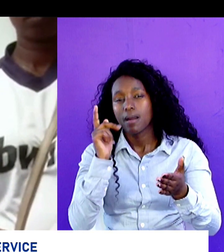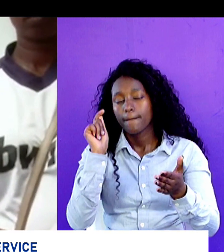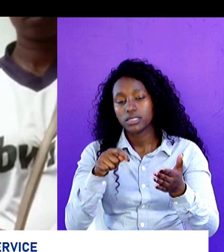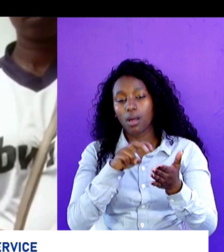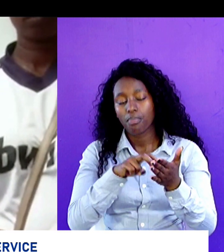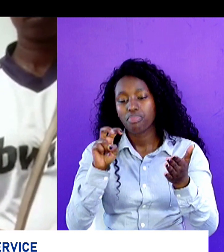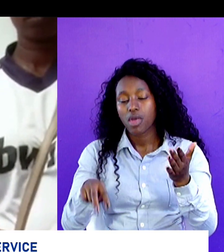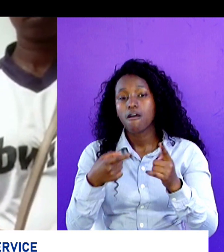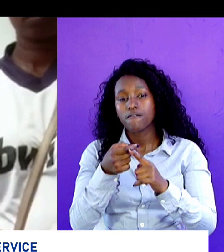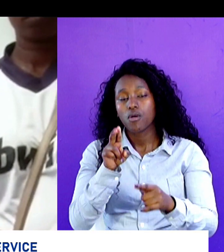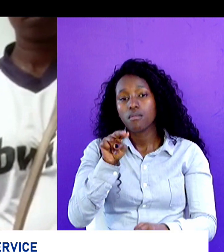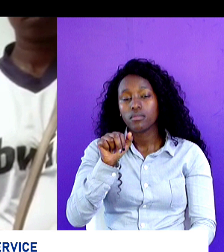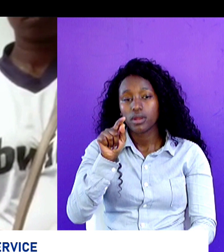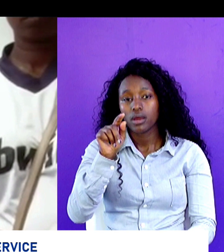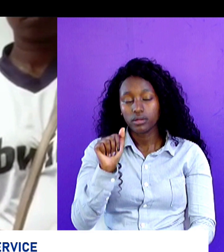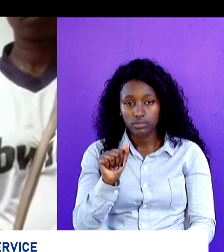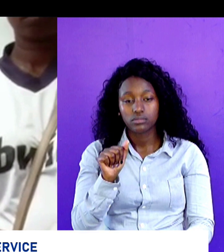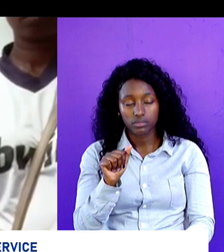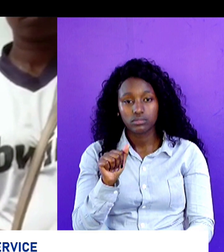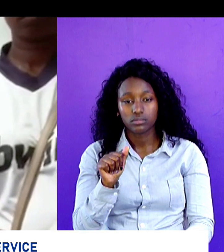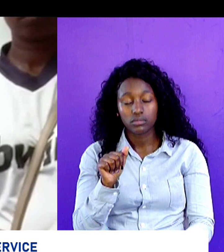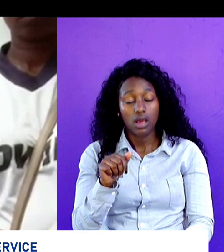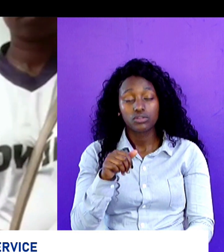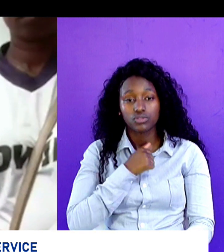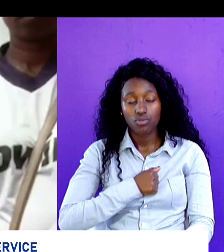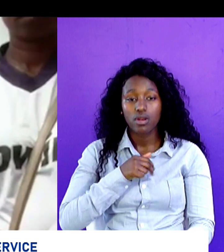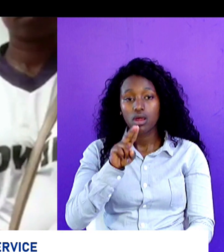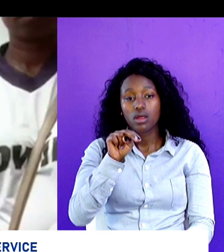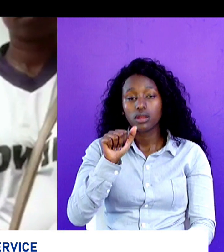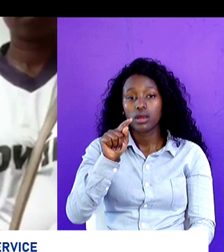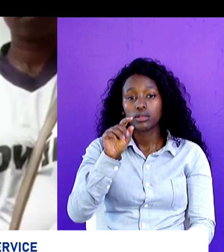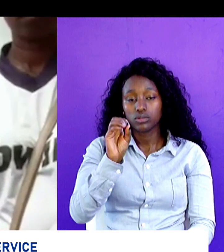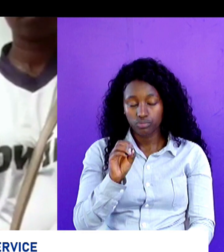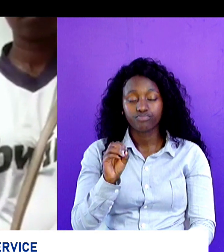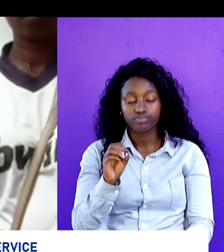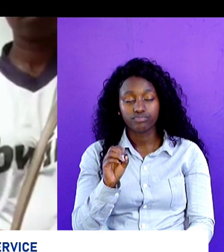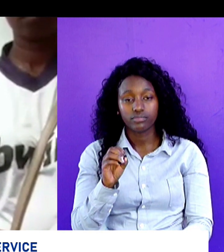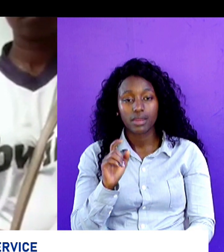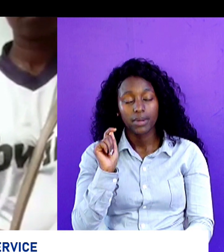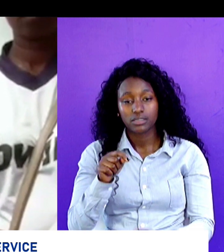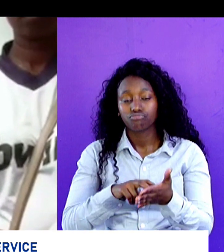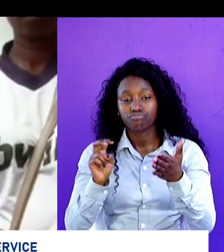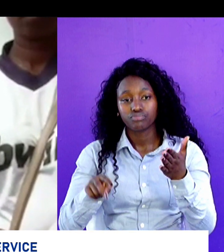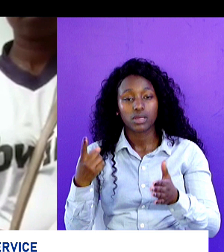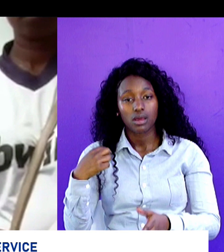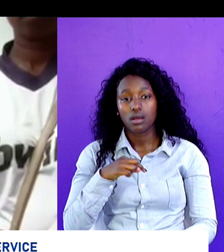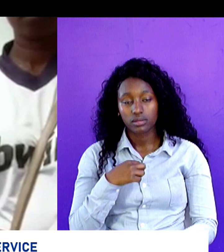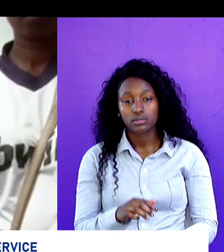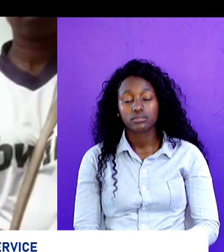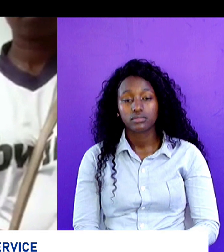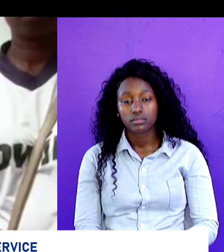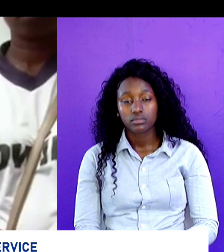the it's called the NATO non-member alliance, because